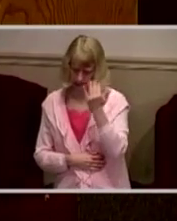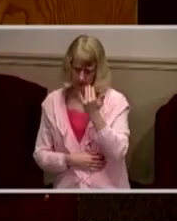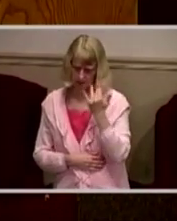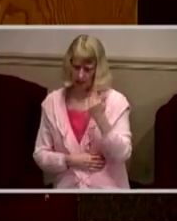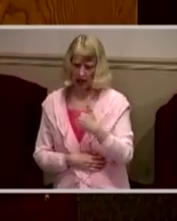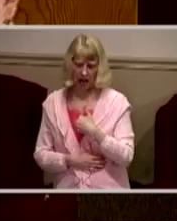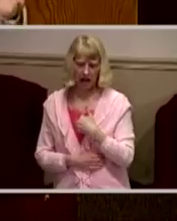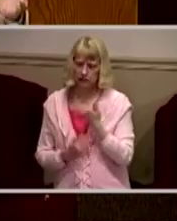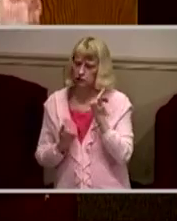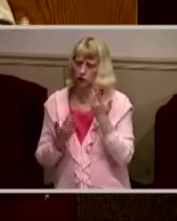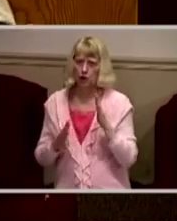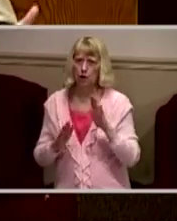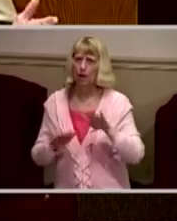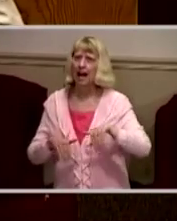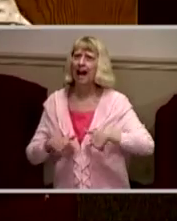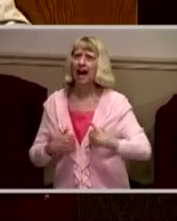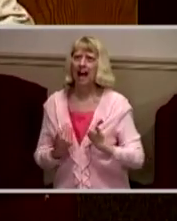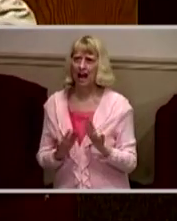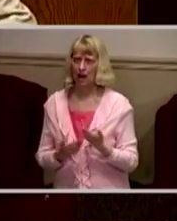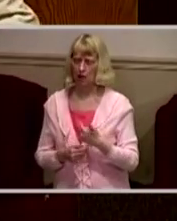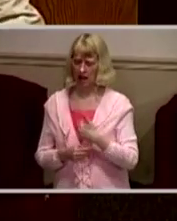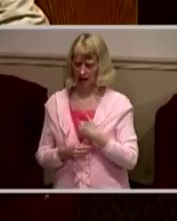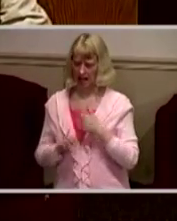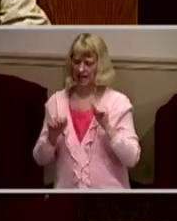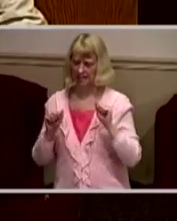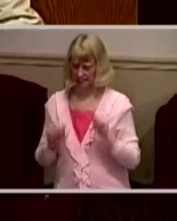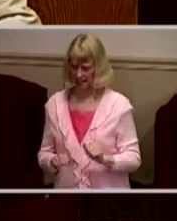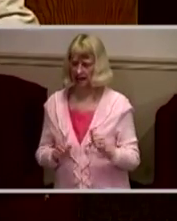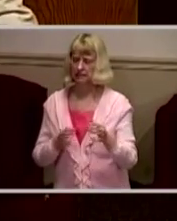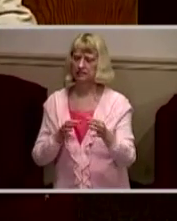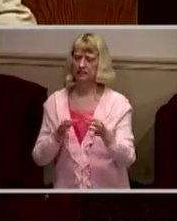I don't know how in the world I am going to be able